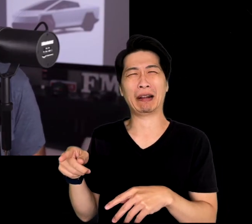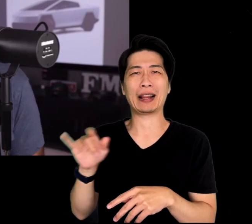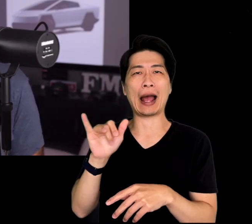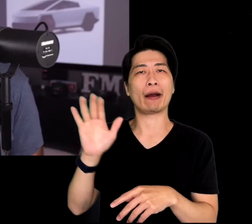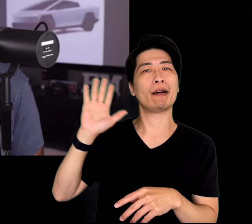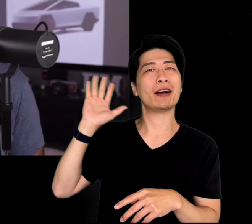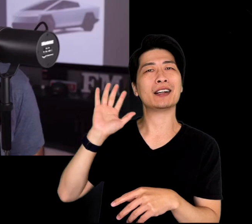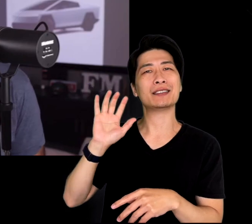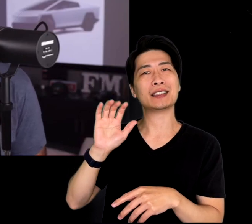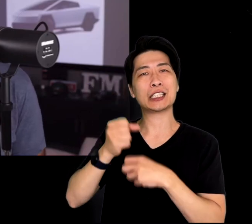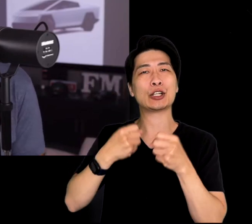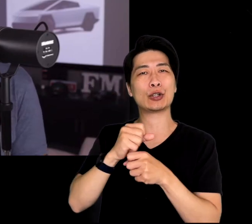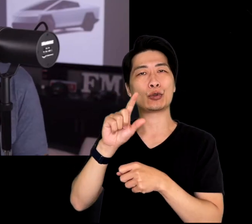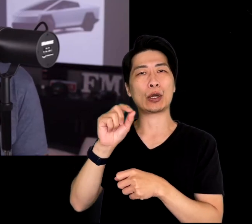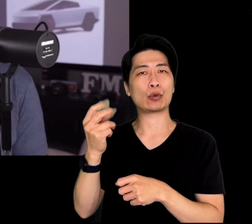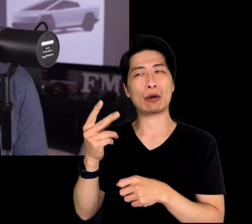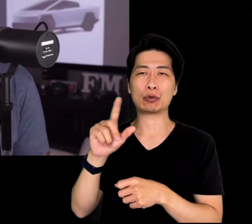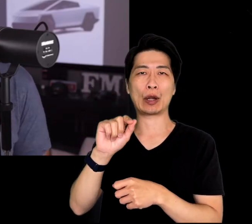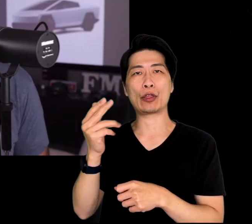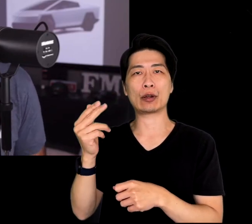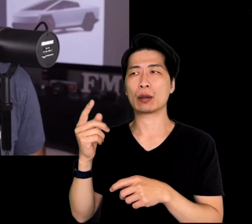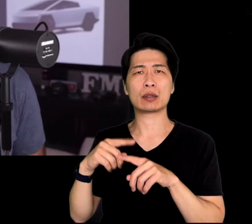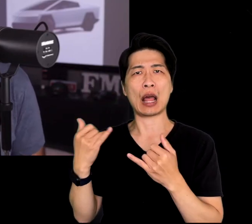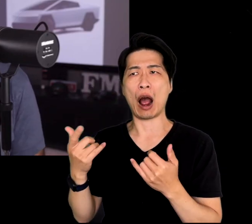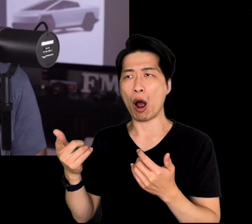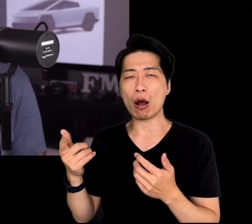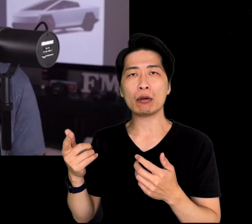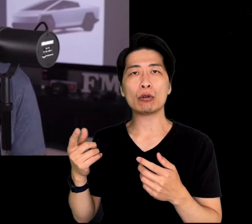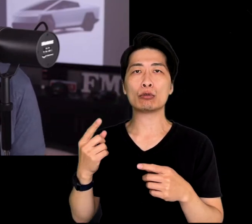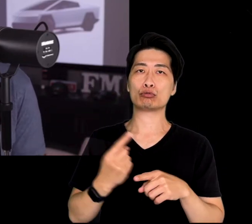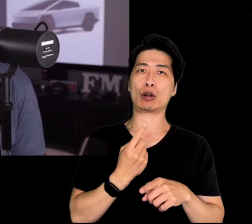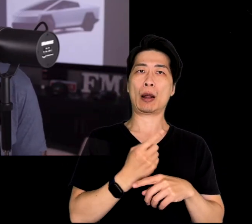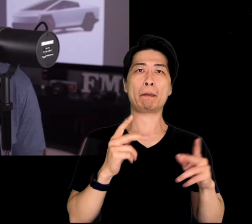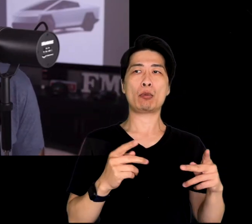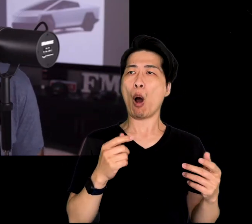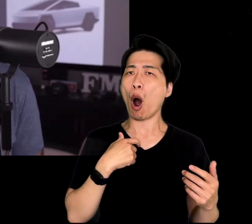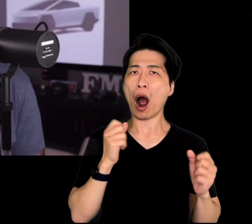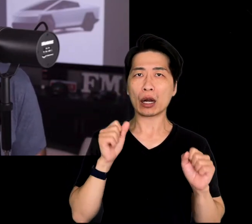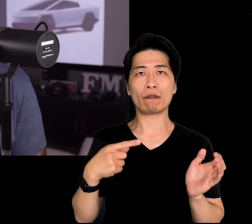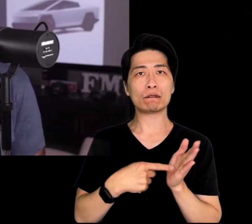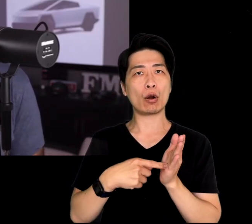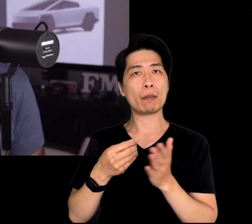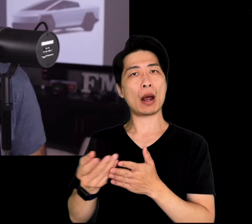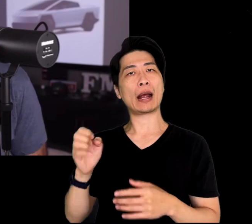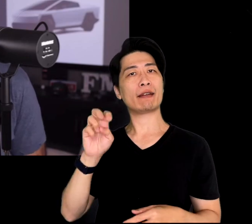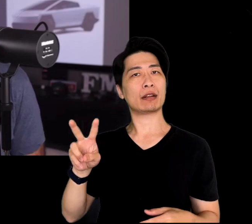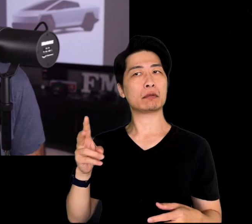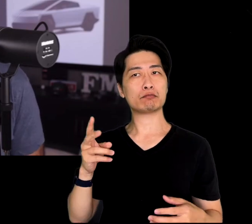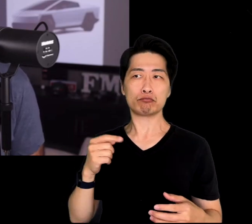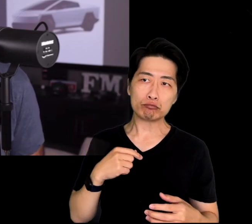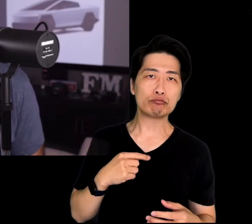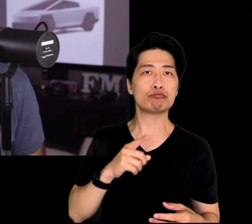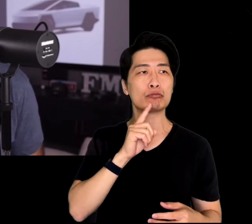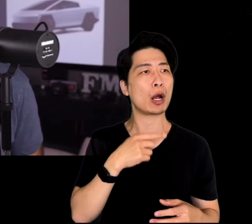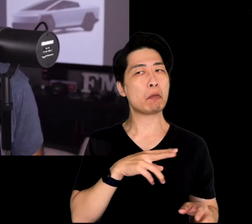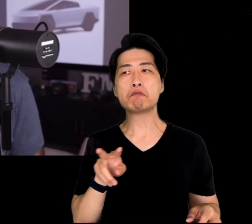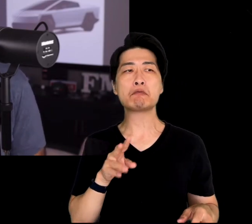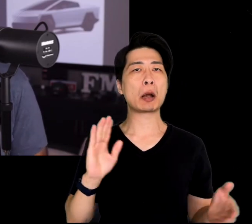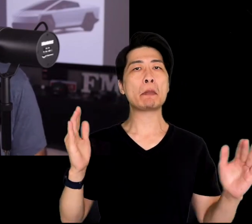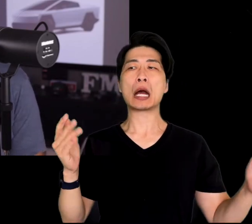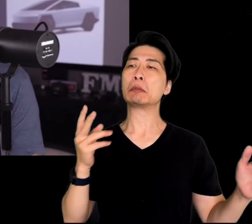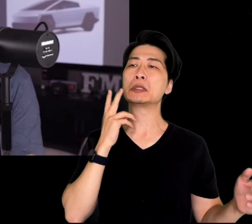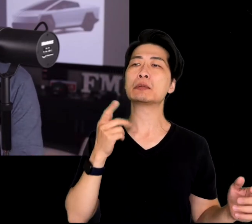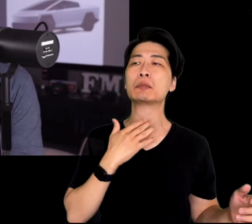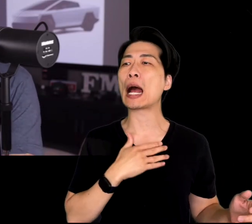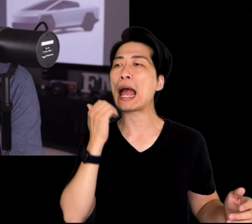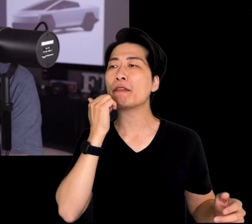2012, 2013, to now being mainstream. Now people are seriously considering these cars for their everyday use.